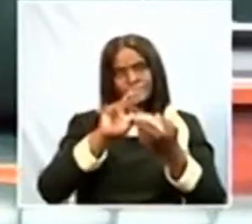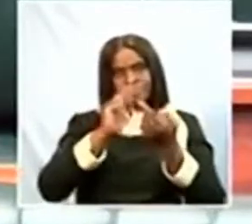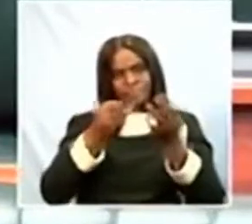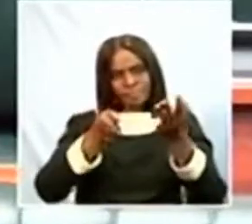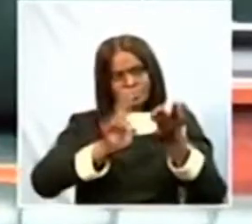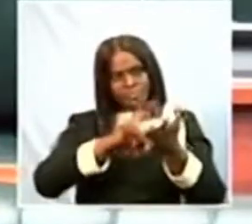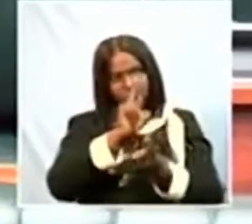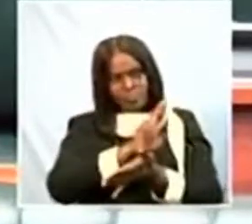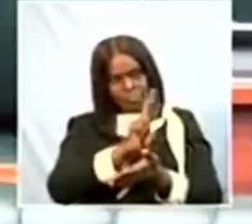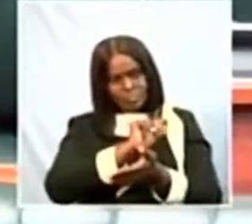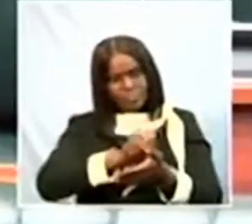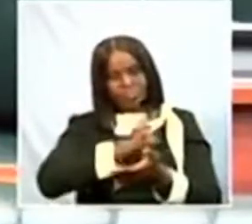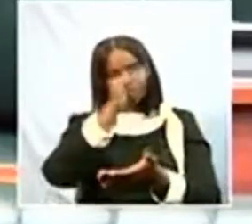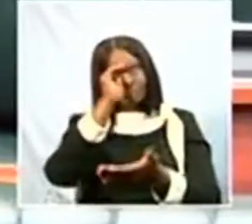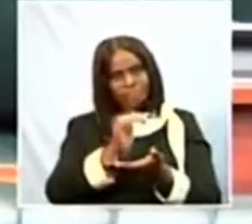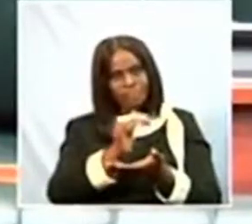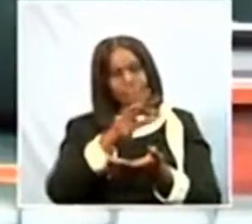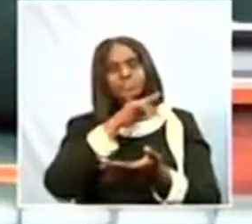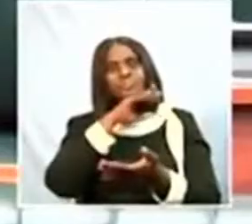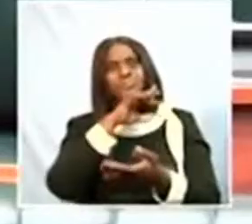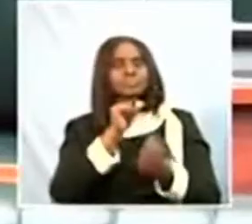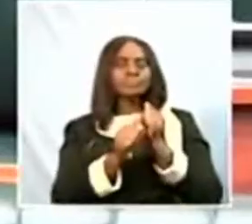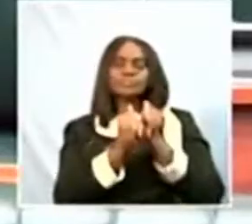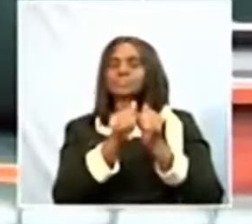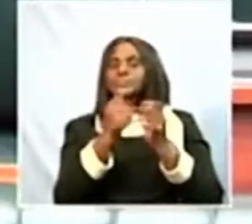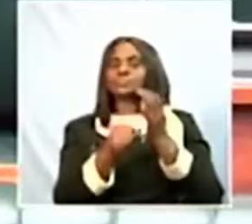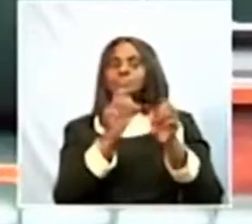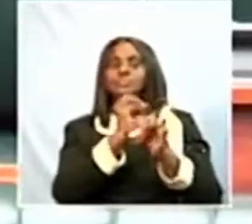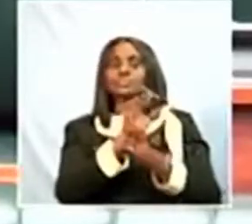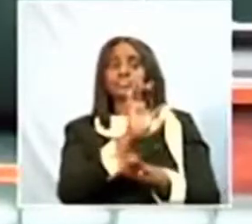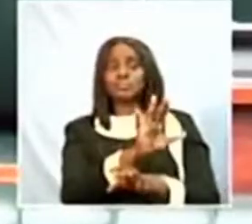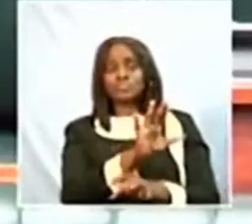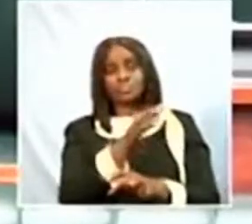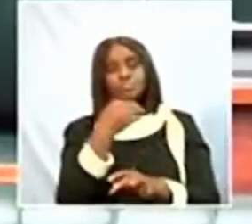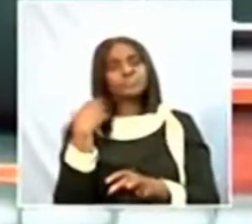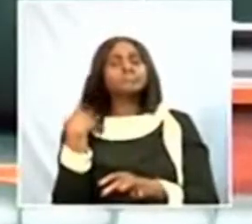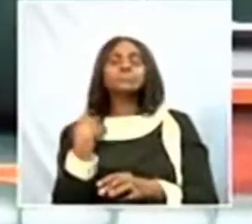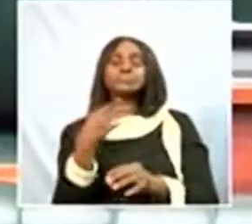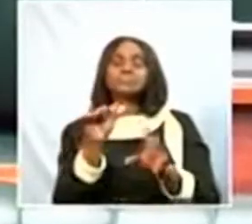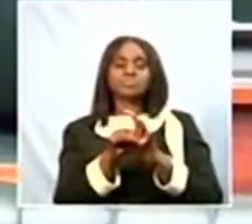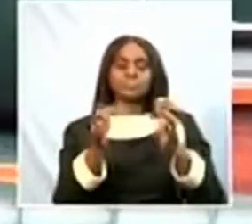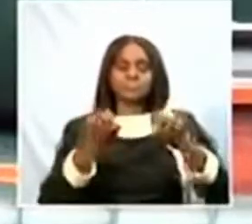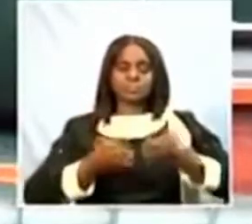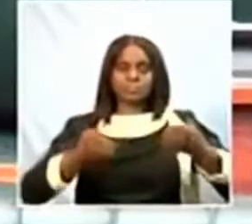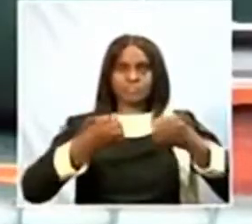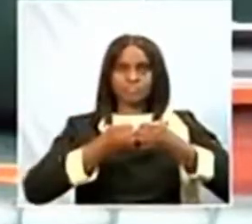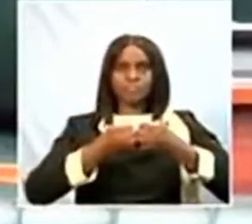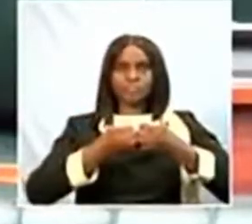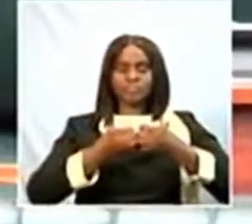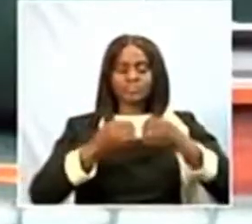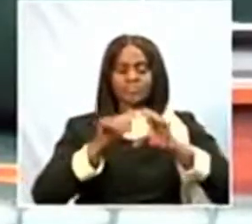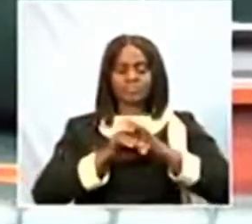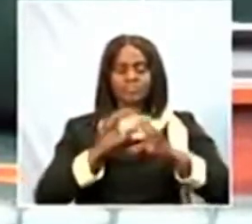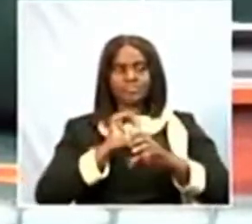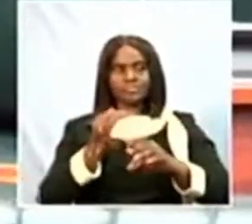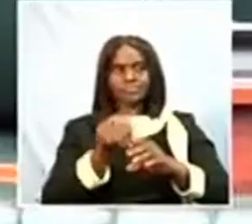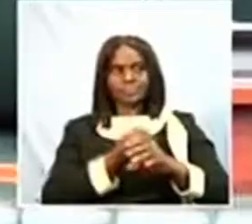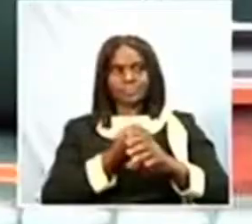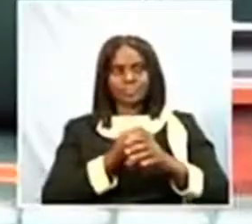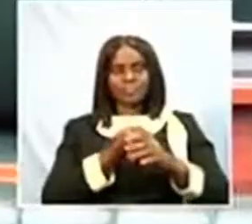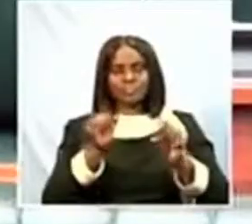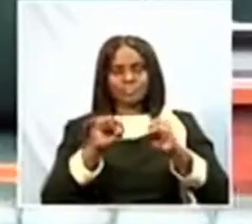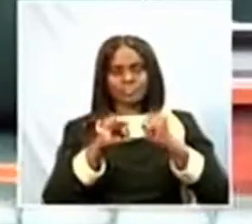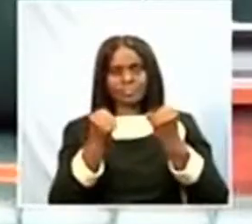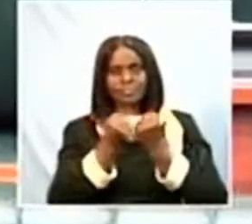waste, we reduce the amount of waste that is available in our